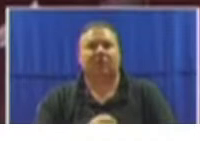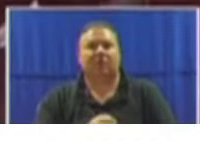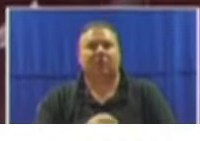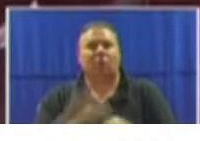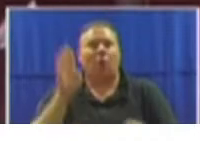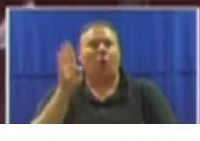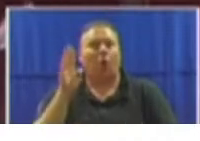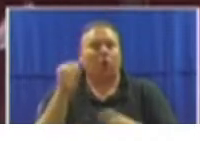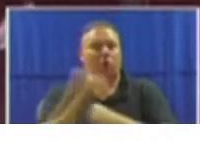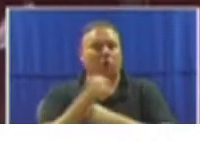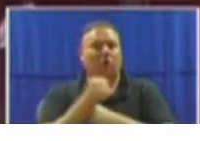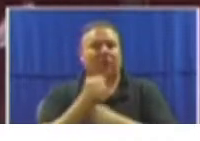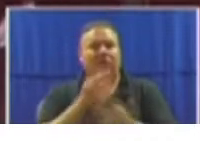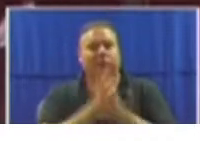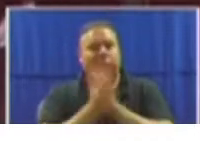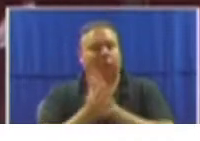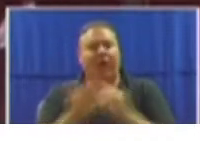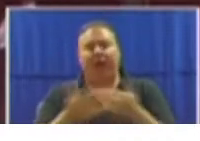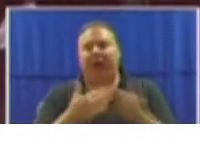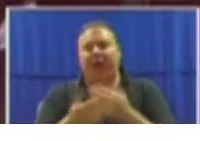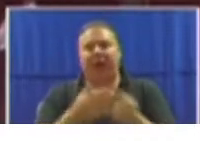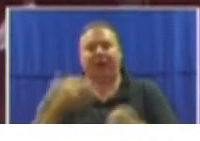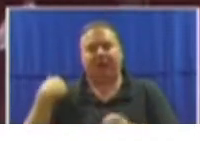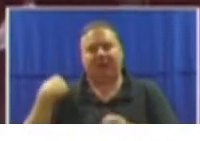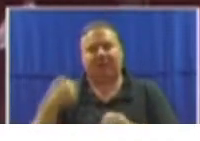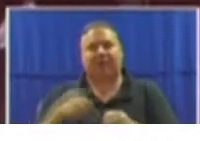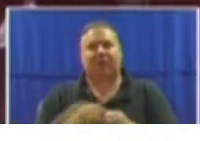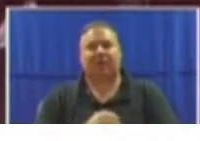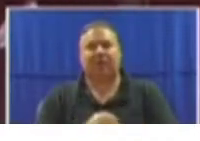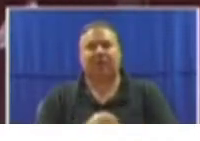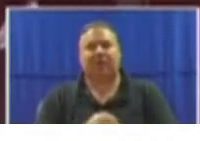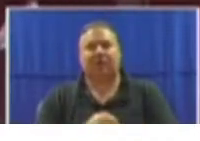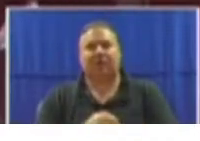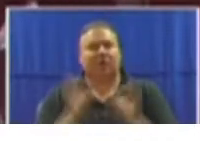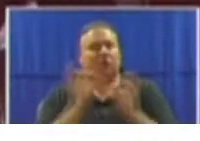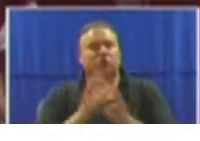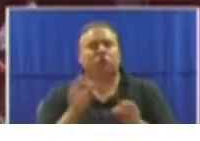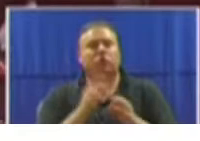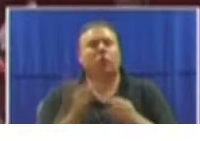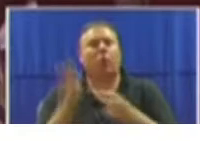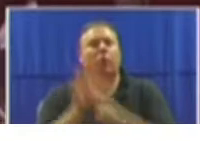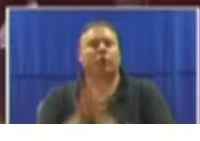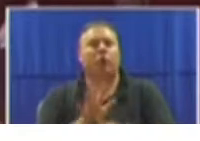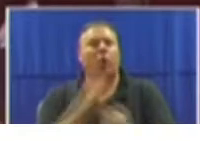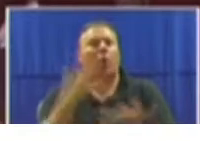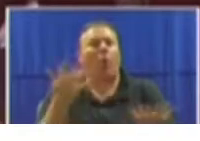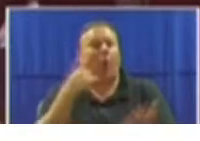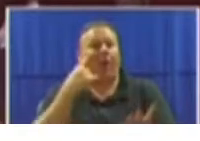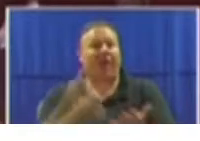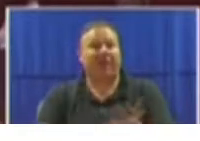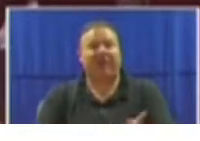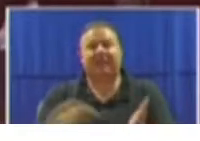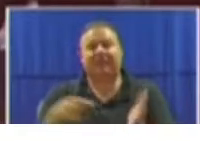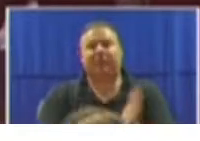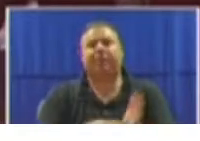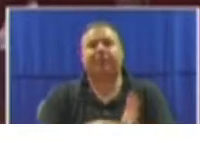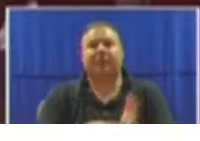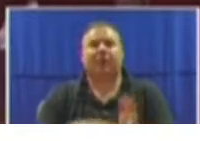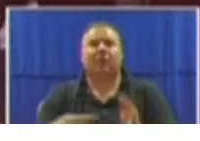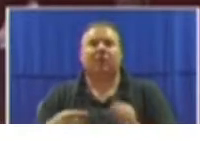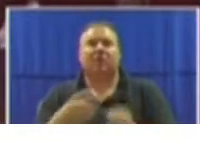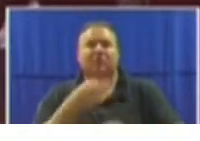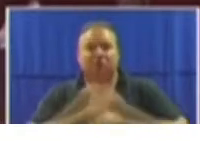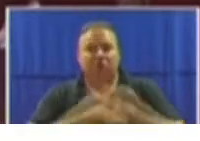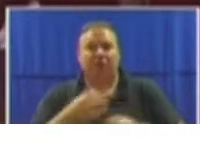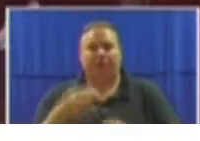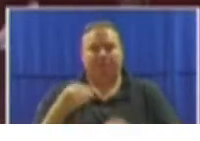is a serious offense. Currently, there is no incidence or evidence in existence to suggest that